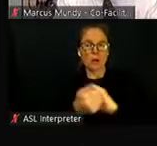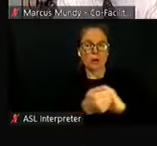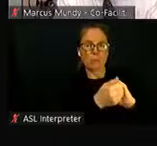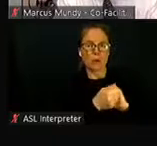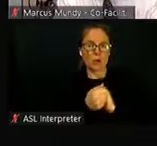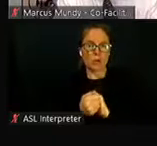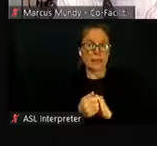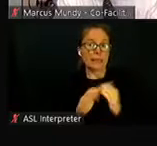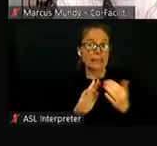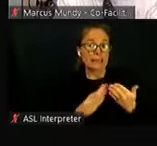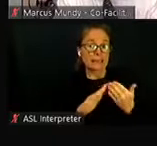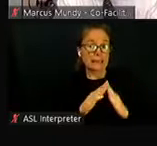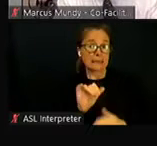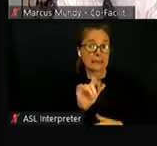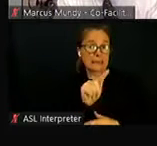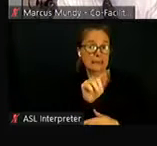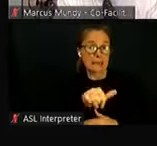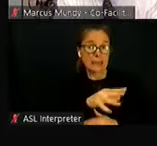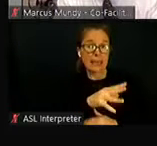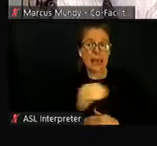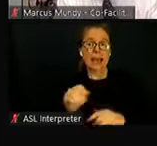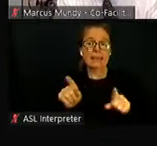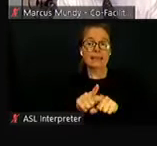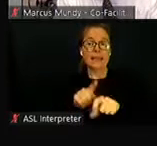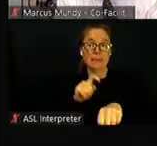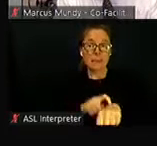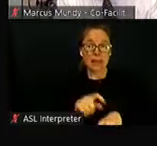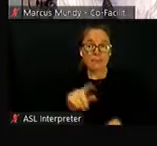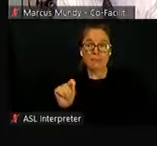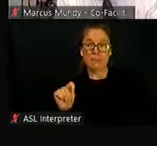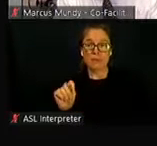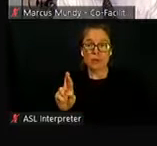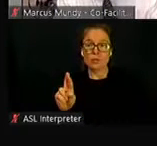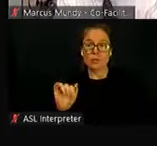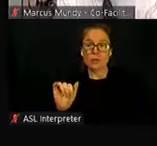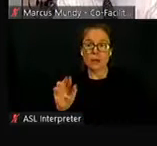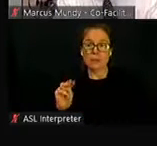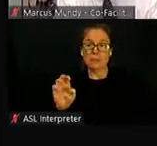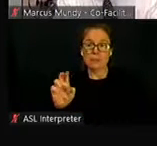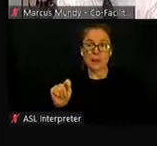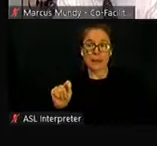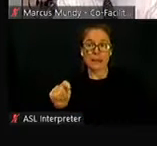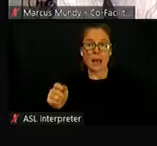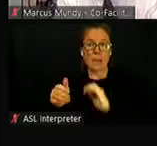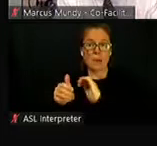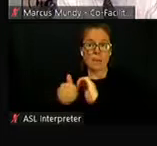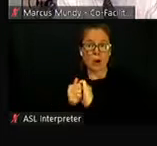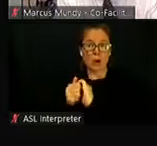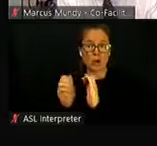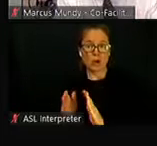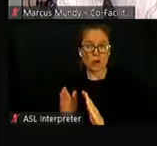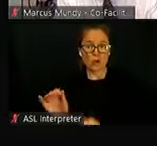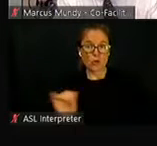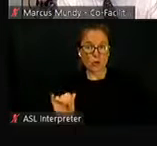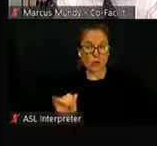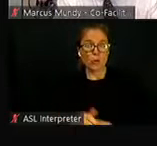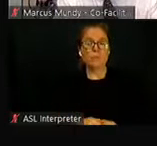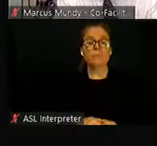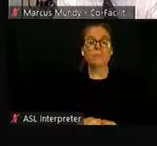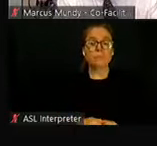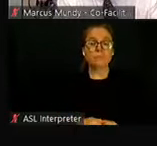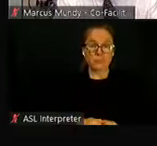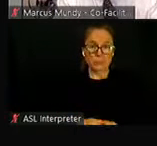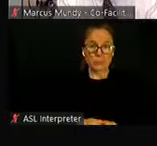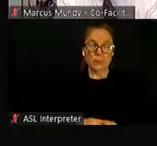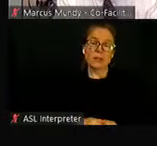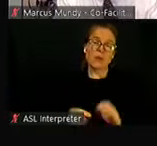city partners, but also at the same time, TriMet is one of our partner as well. So when we look at efforts, for